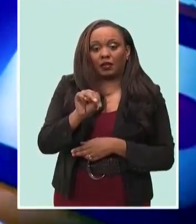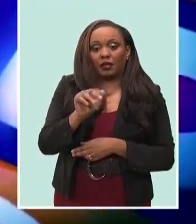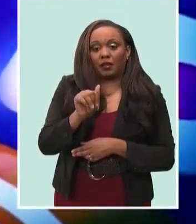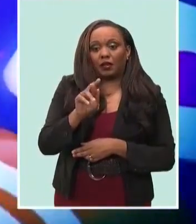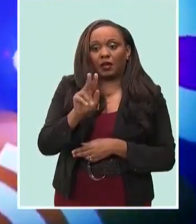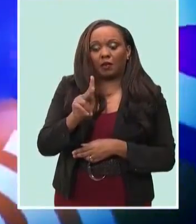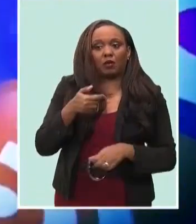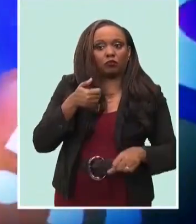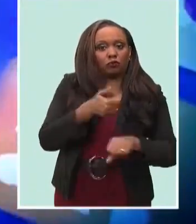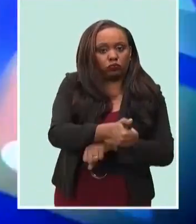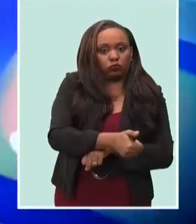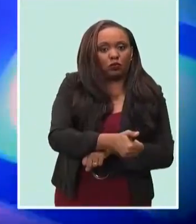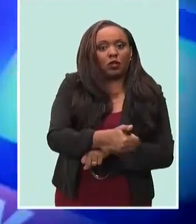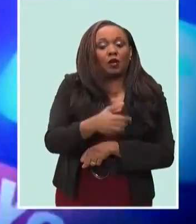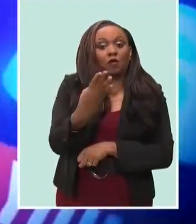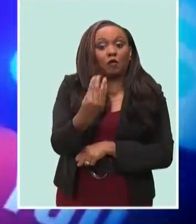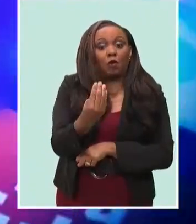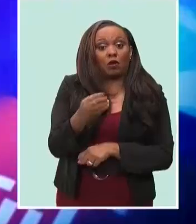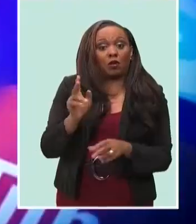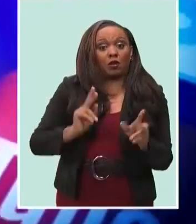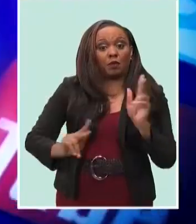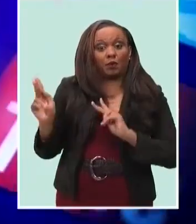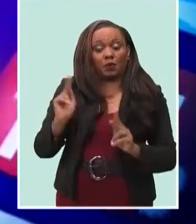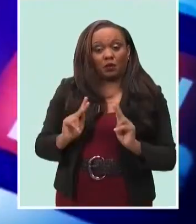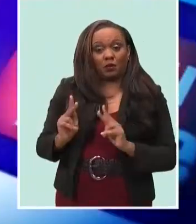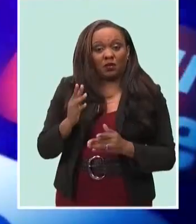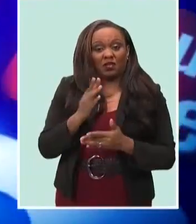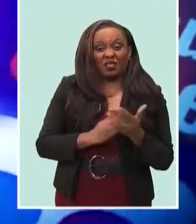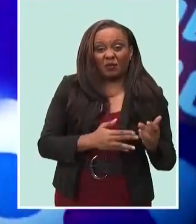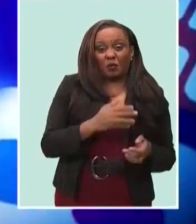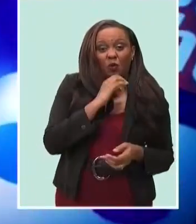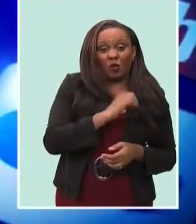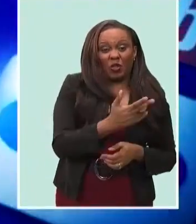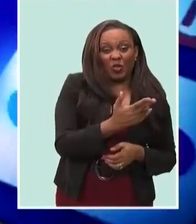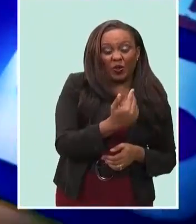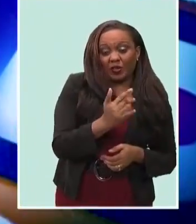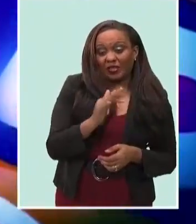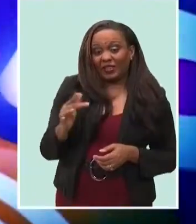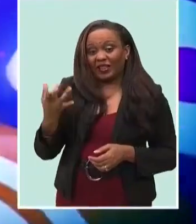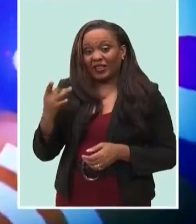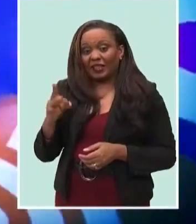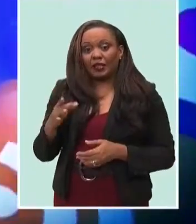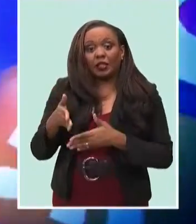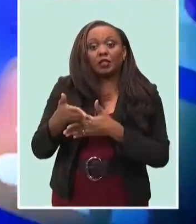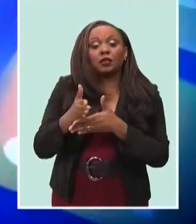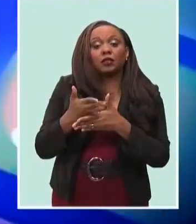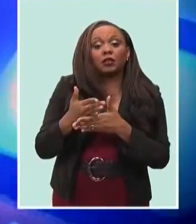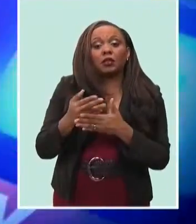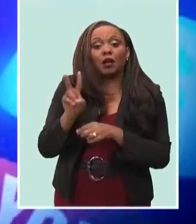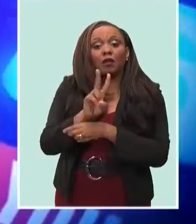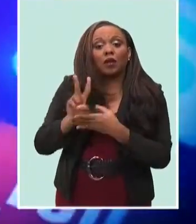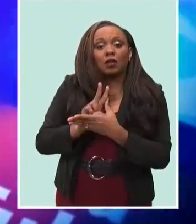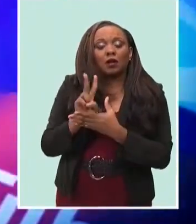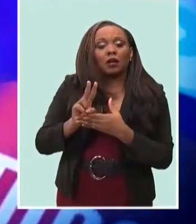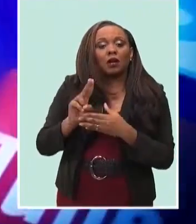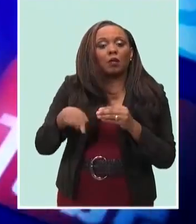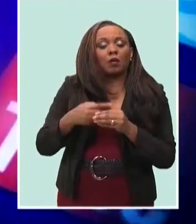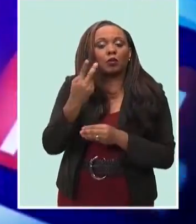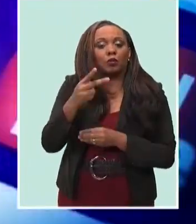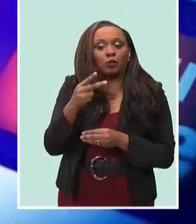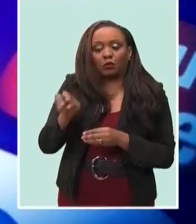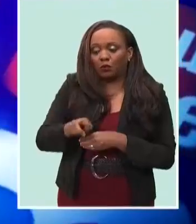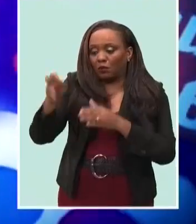people, 6 of whom are between the ages of 13 and 18, for sharing a video believed to show the murder of one of 2